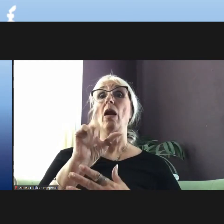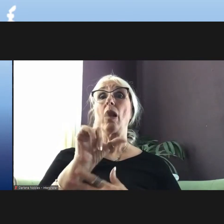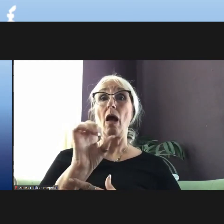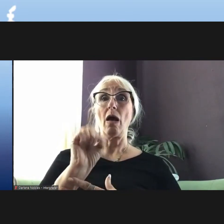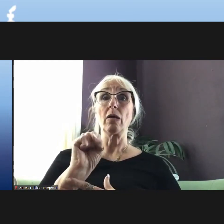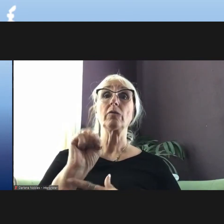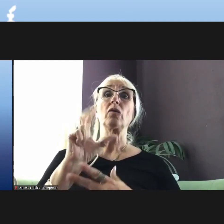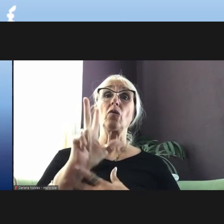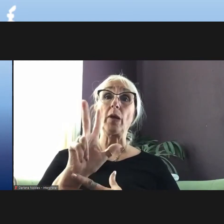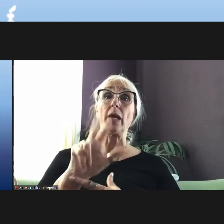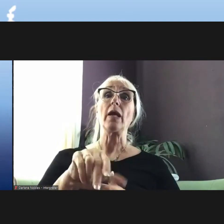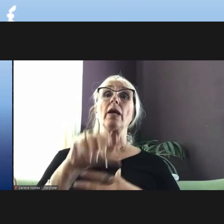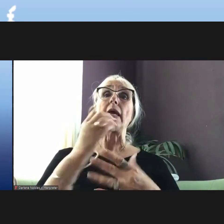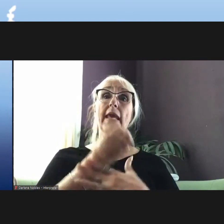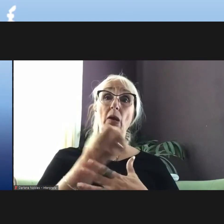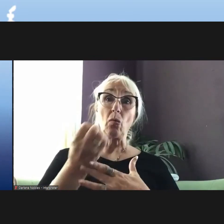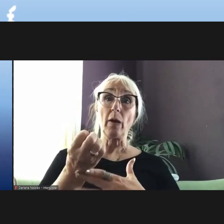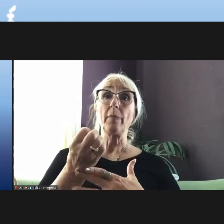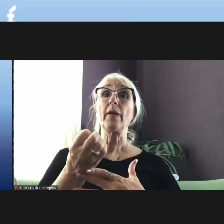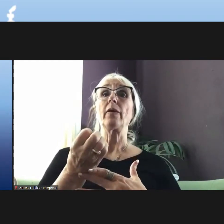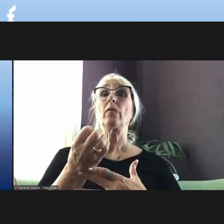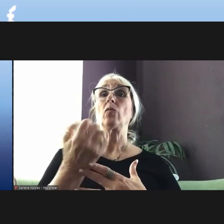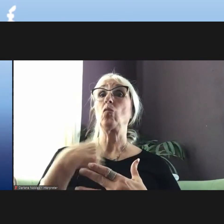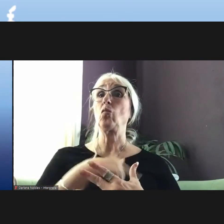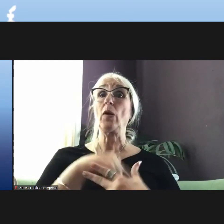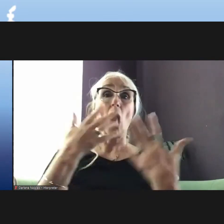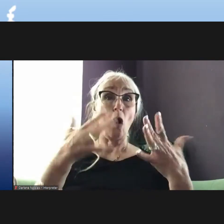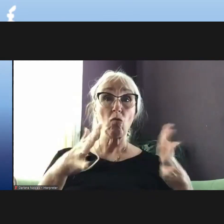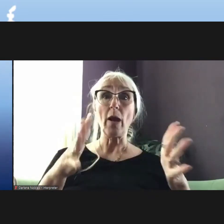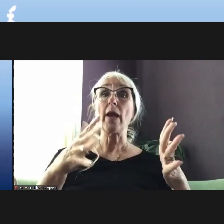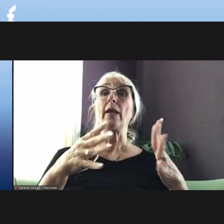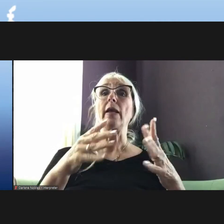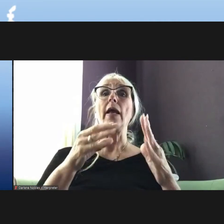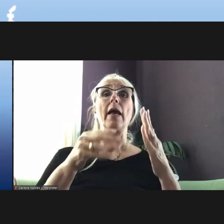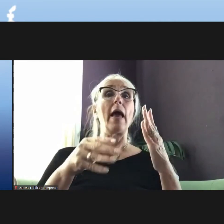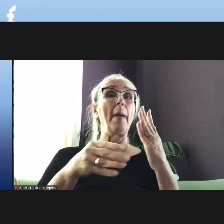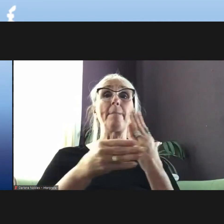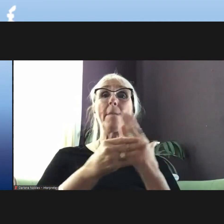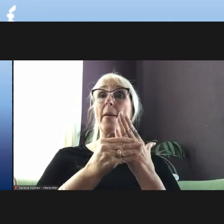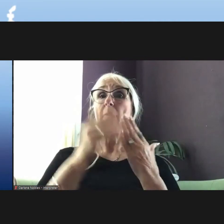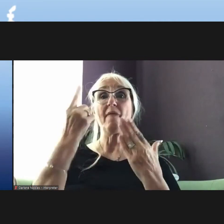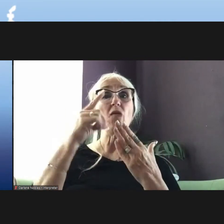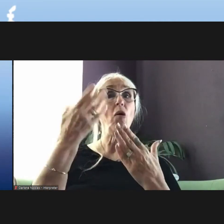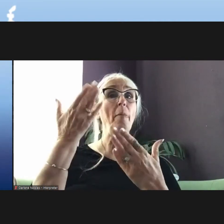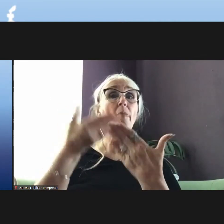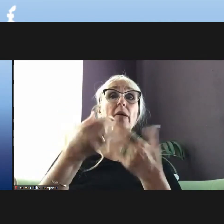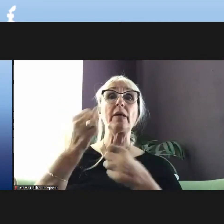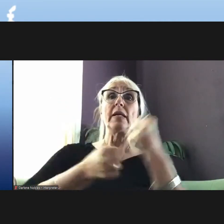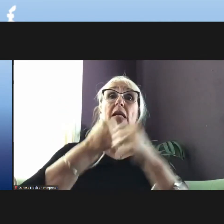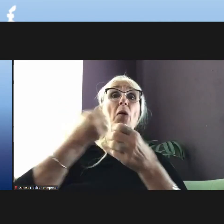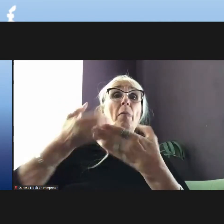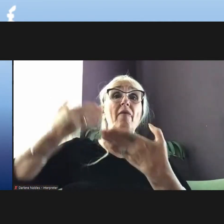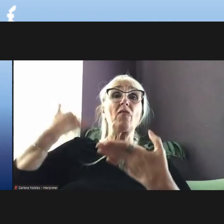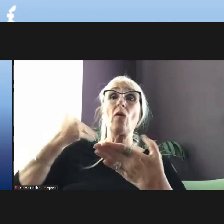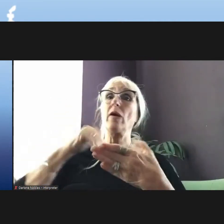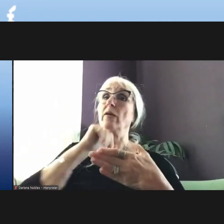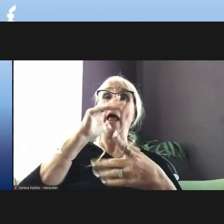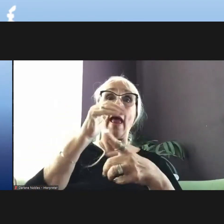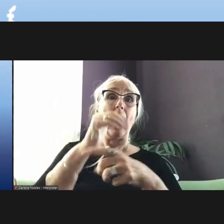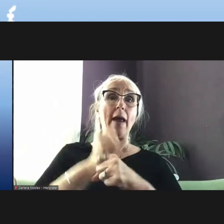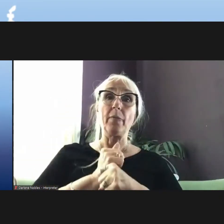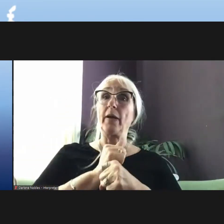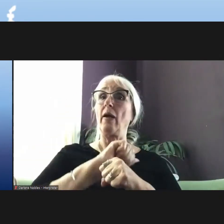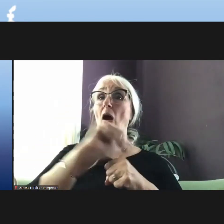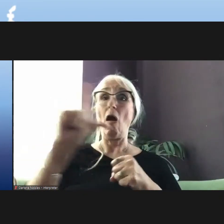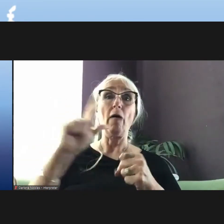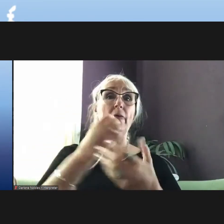was equipment that we had already done a budget amendment for in the prior year, but was not able to obtain all of that equipment before